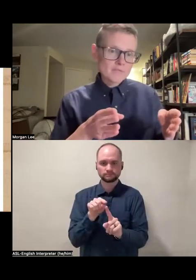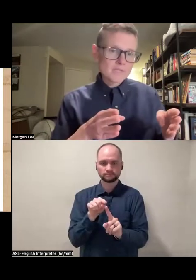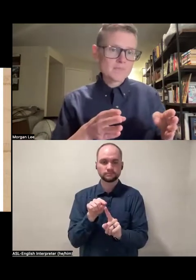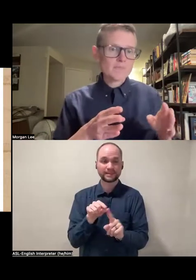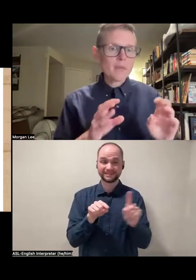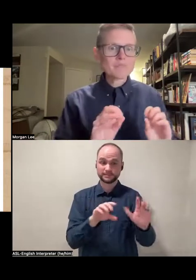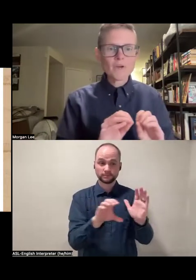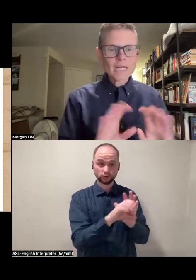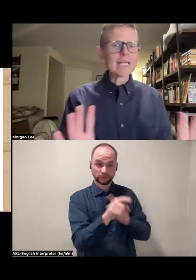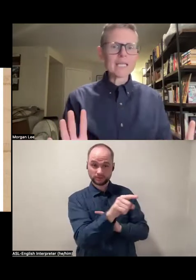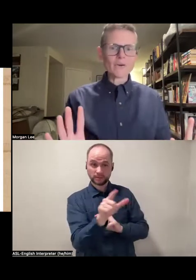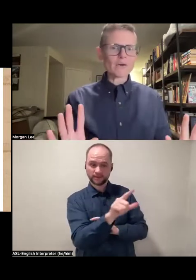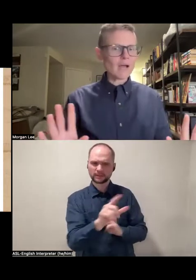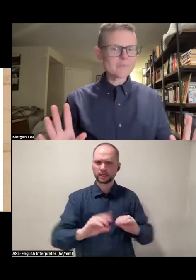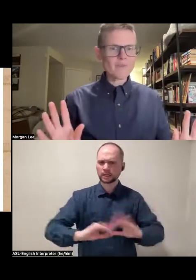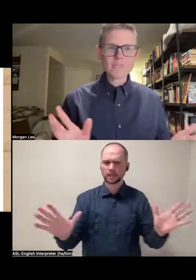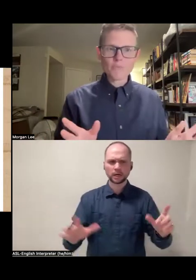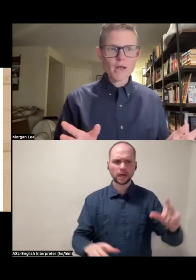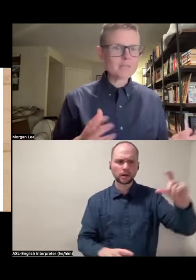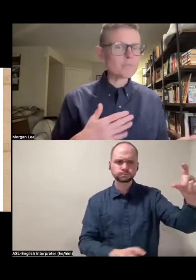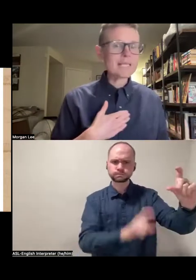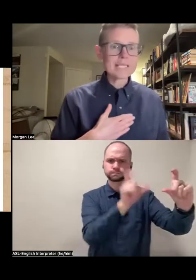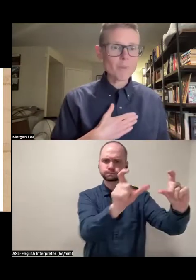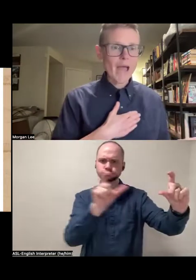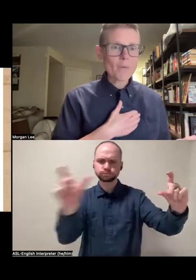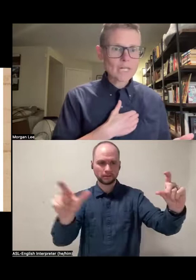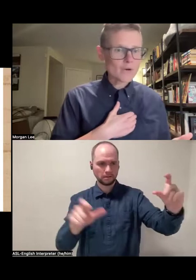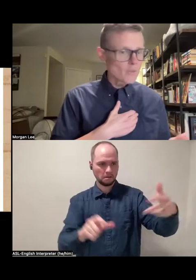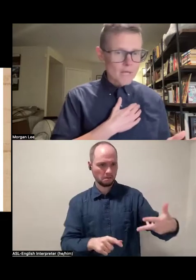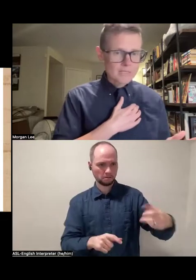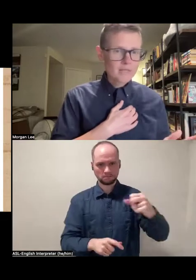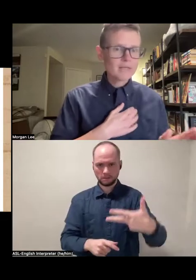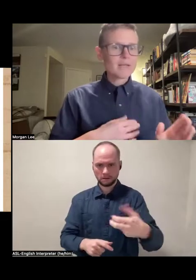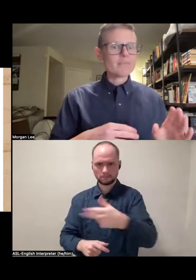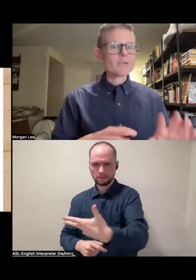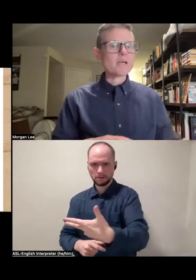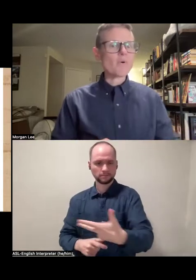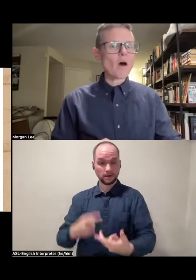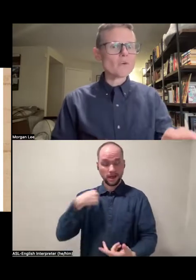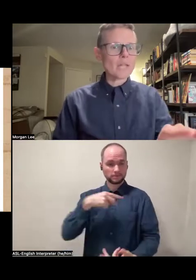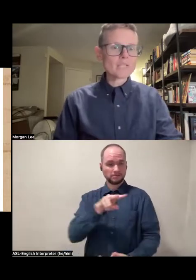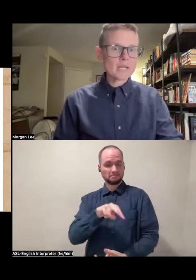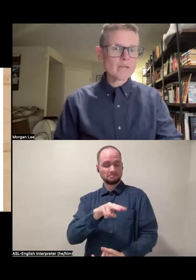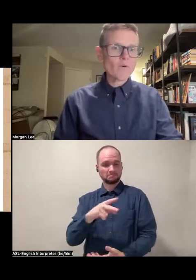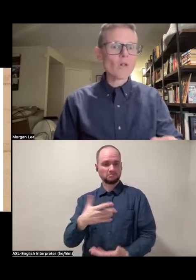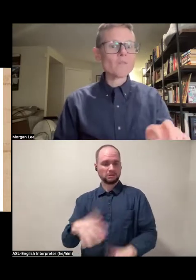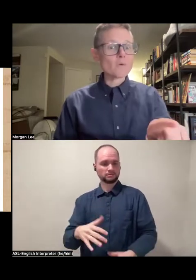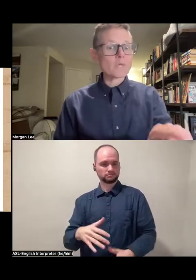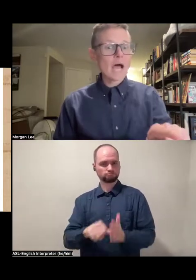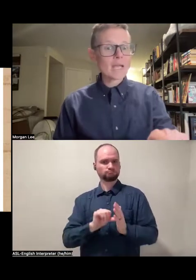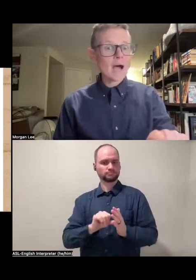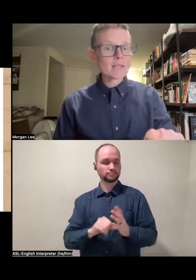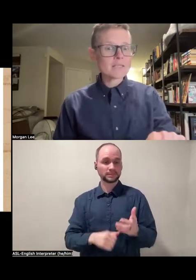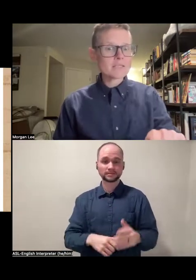the left that was very clear. I was very surprised and pleased by how clear it was. For example, under legislative, all of